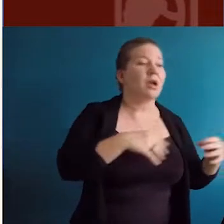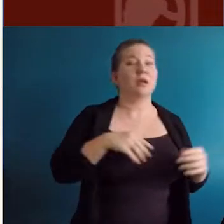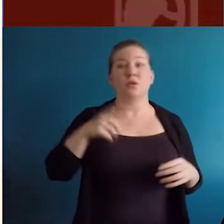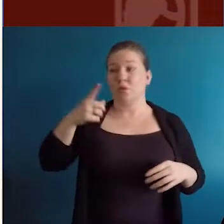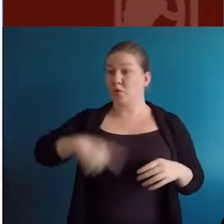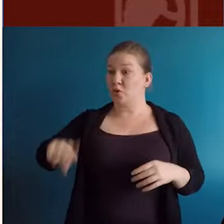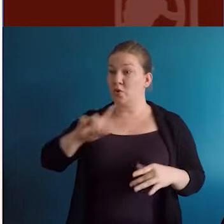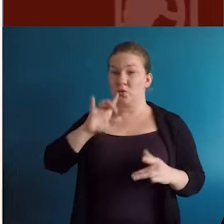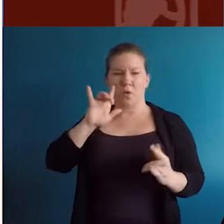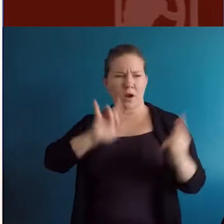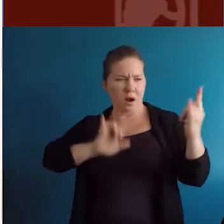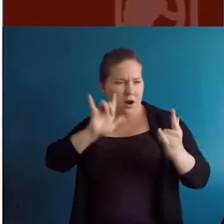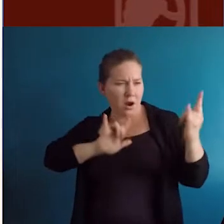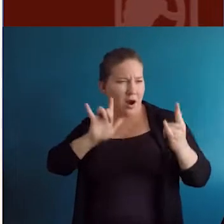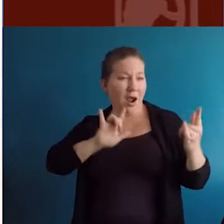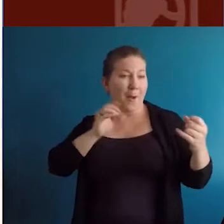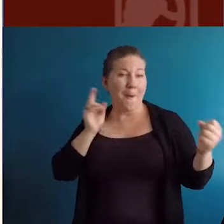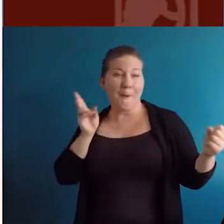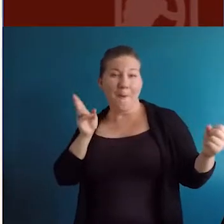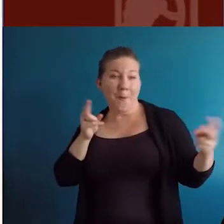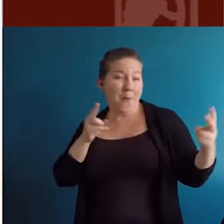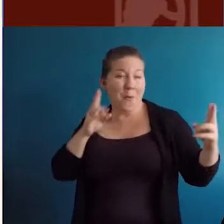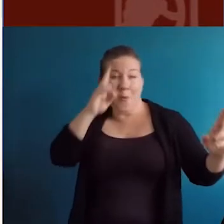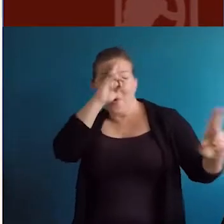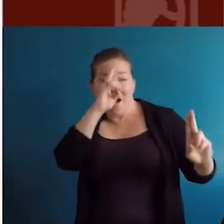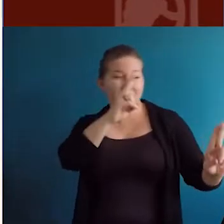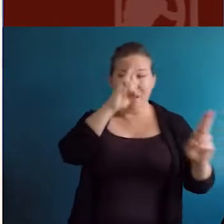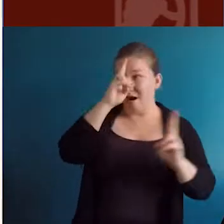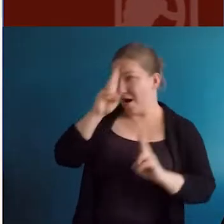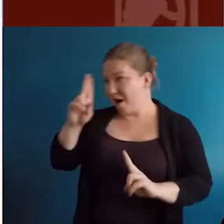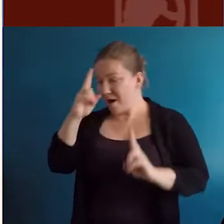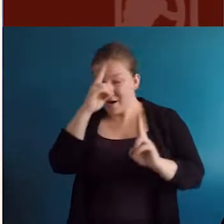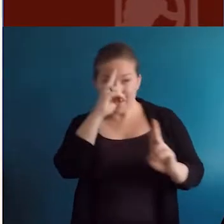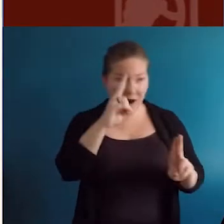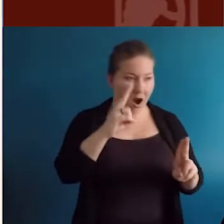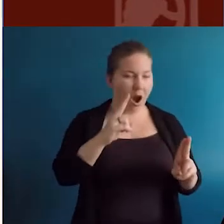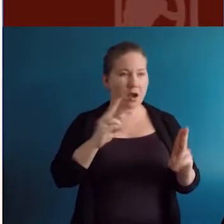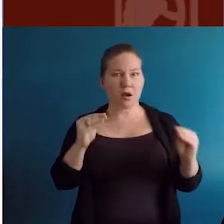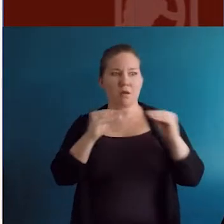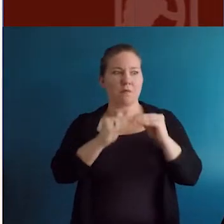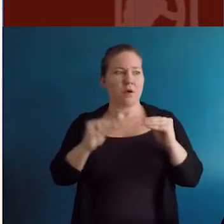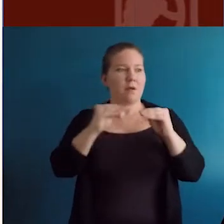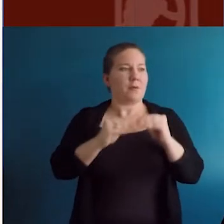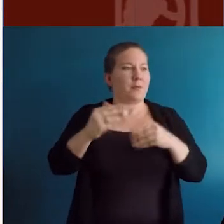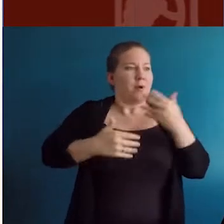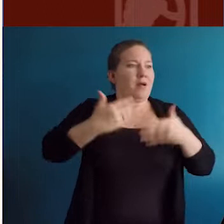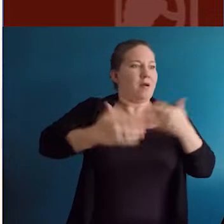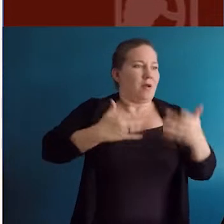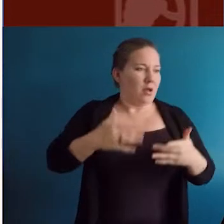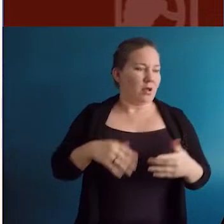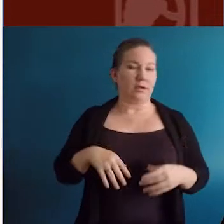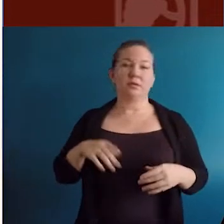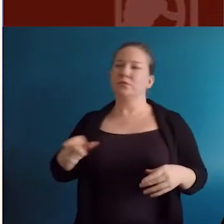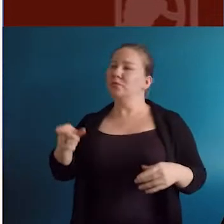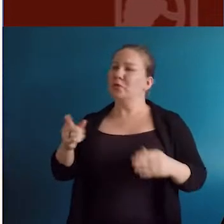showing honor. Do not lag in zeal. Be ardent in spirit. Serve the